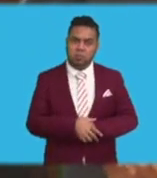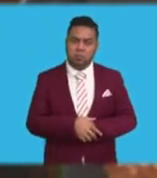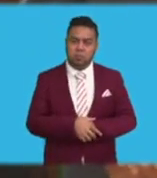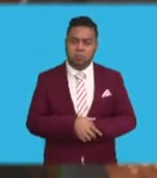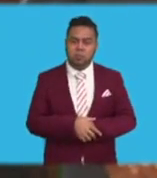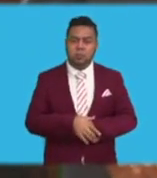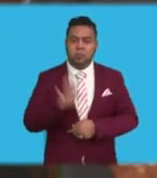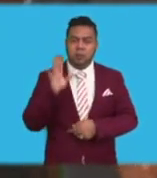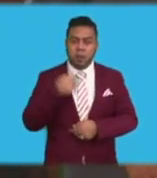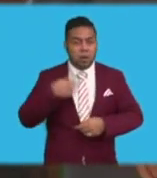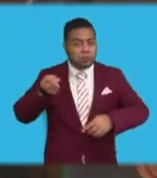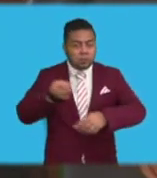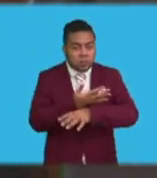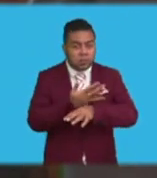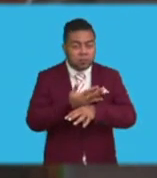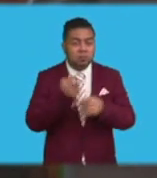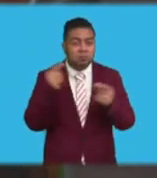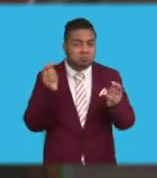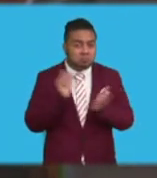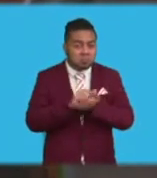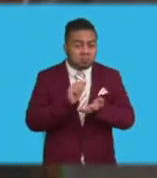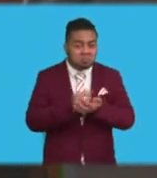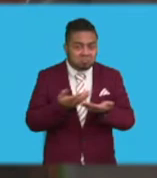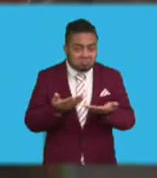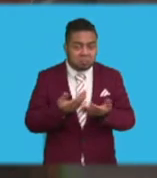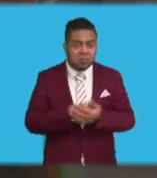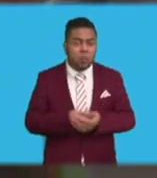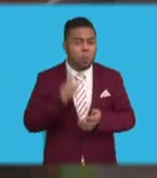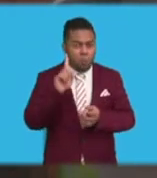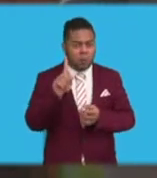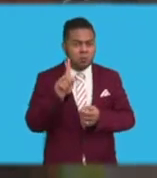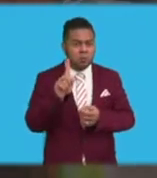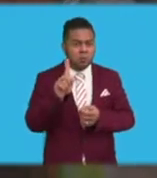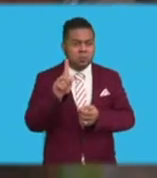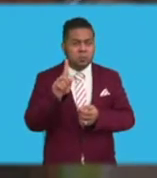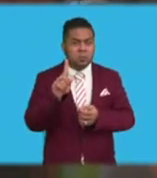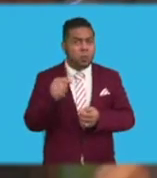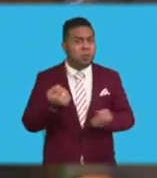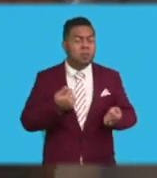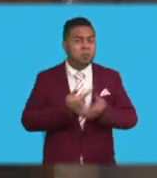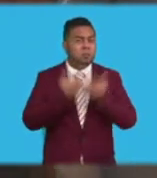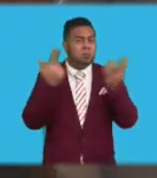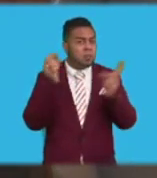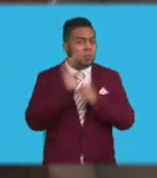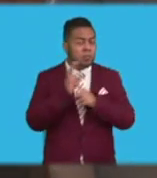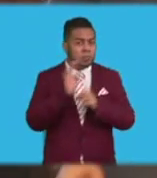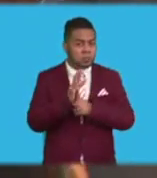how effective it has been, I think one of the most important